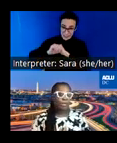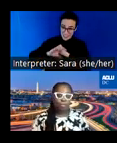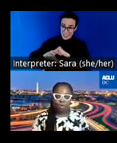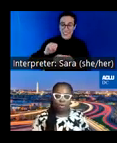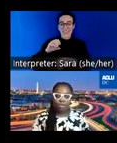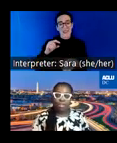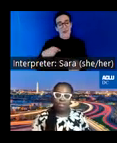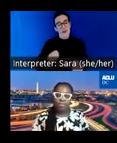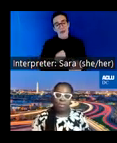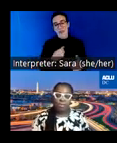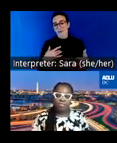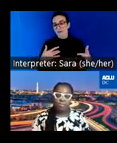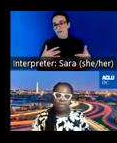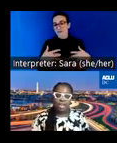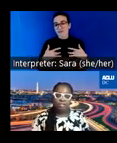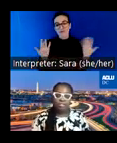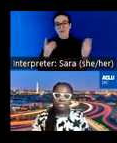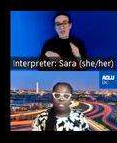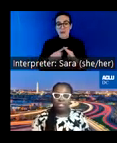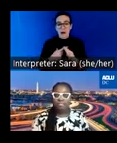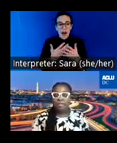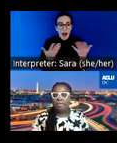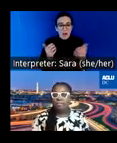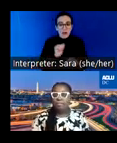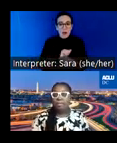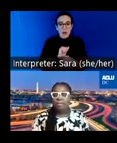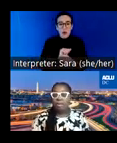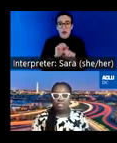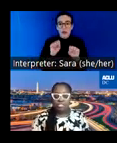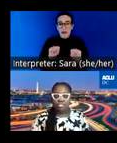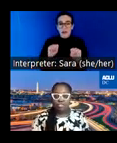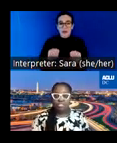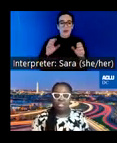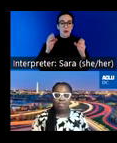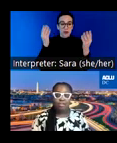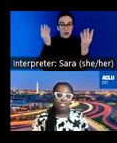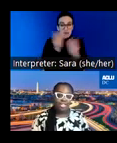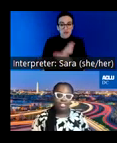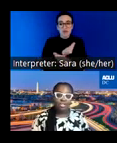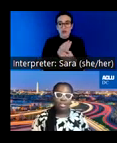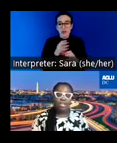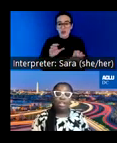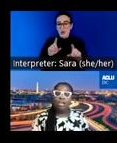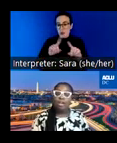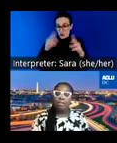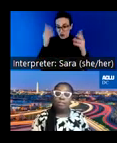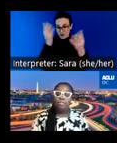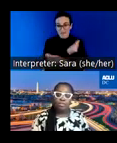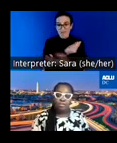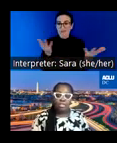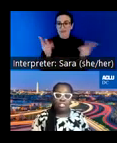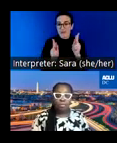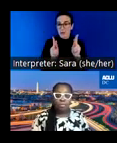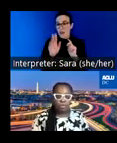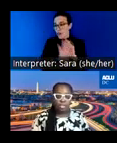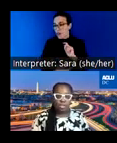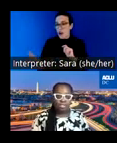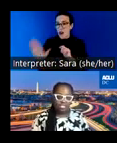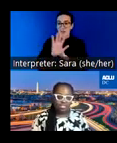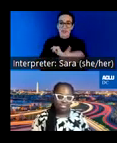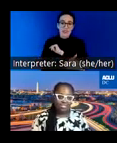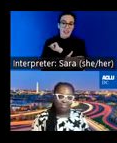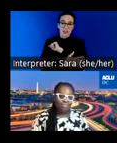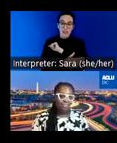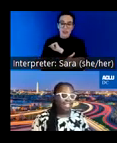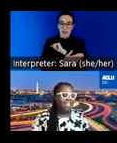the amount of work that we've been able to put out to get people across the district and across the nation tuned in to what we're doing here in